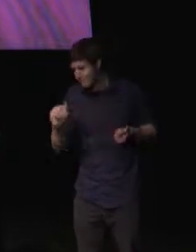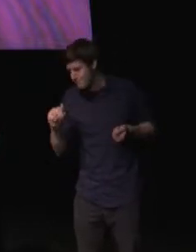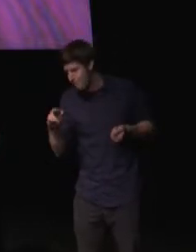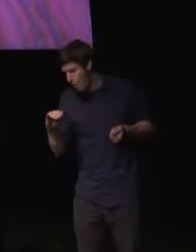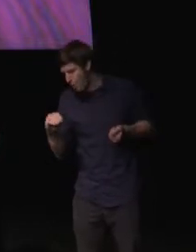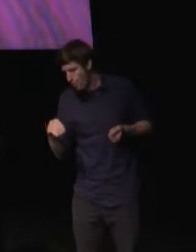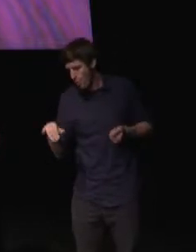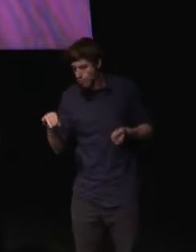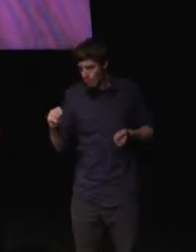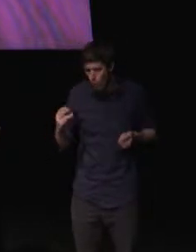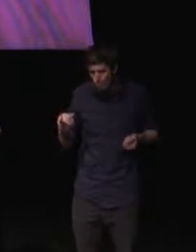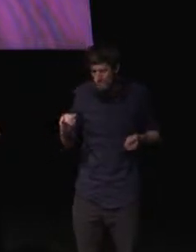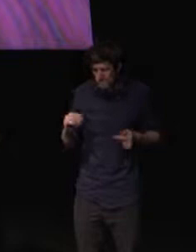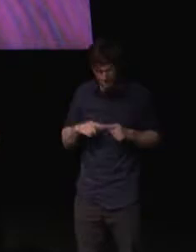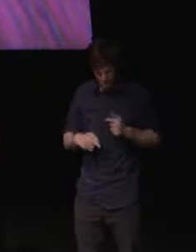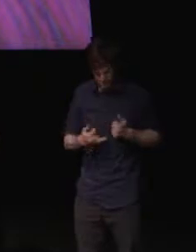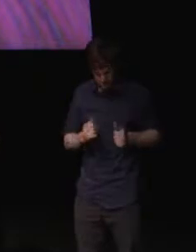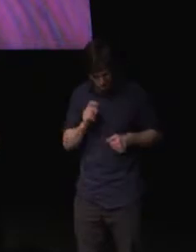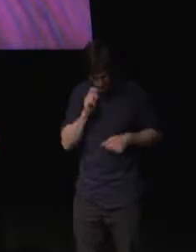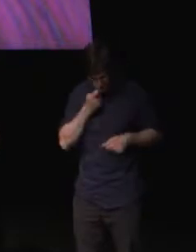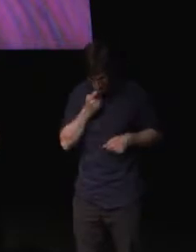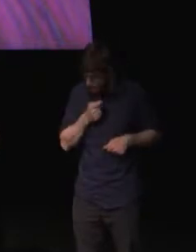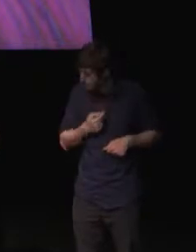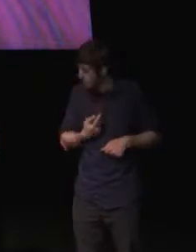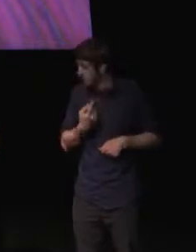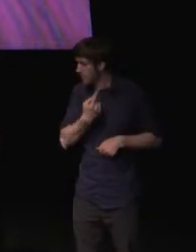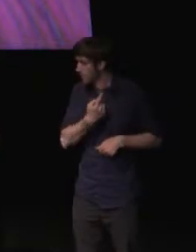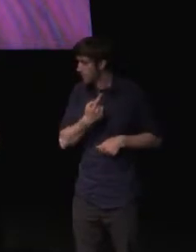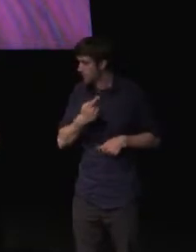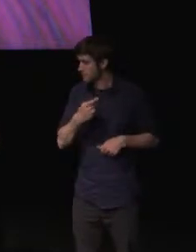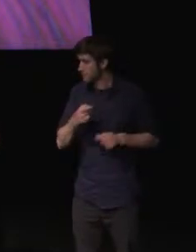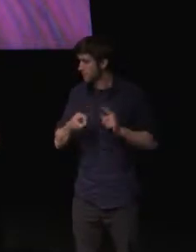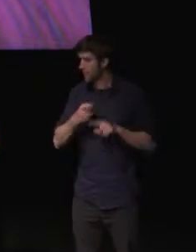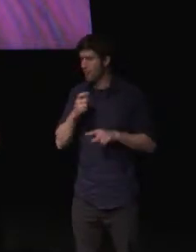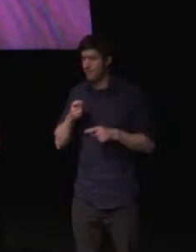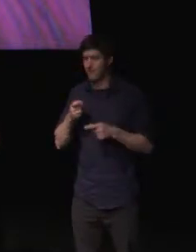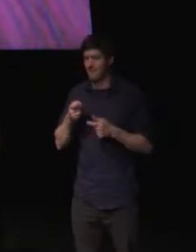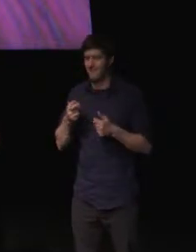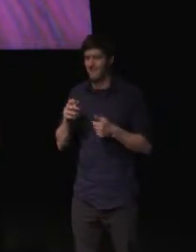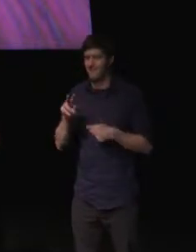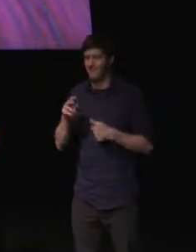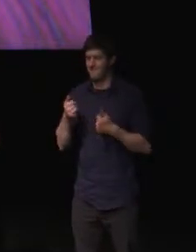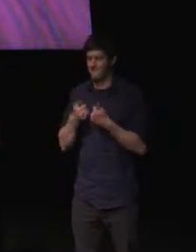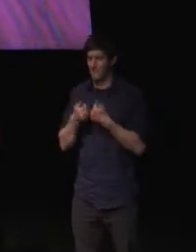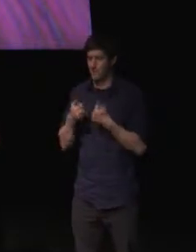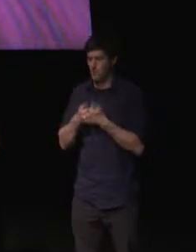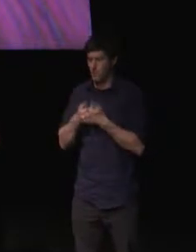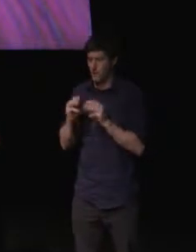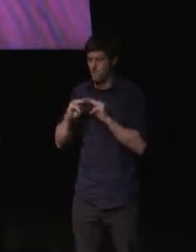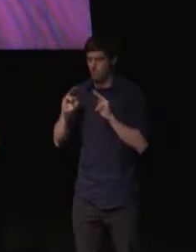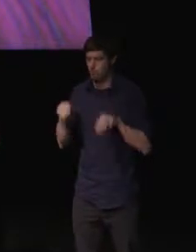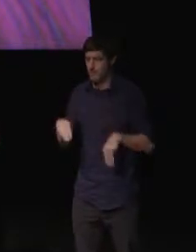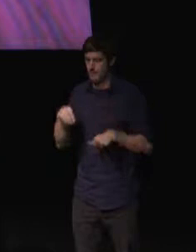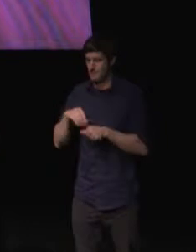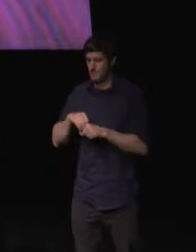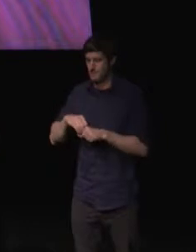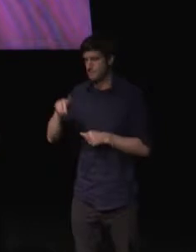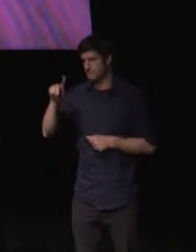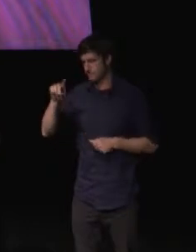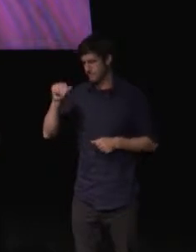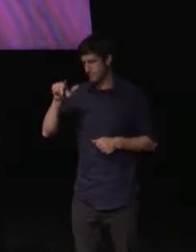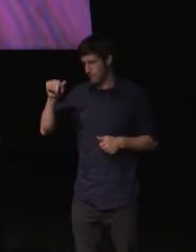but still pretty dope. This is in the Video Game Museum out in Austin, or up in Dallas, which is something you should definitely go